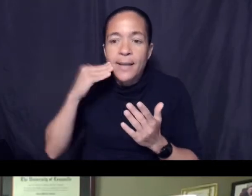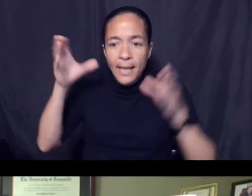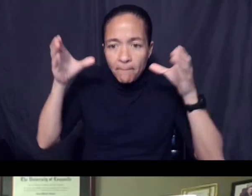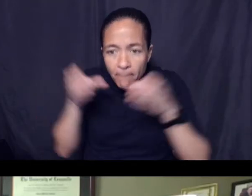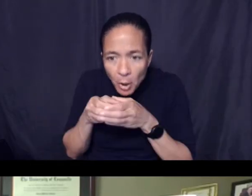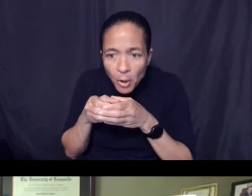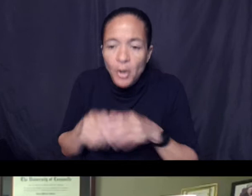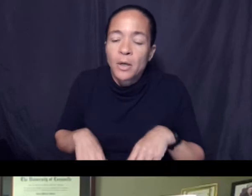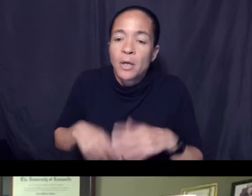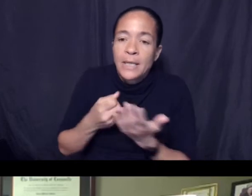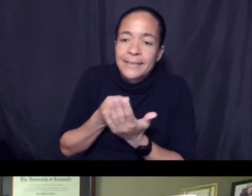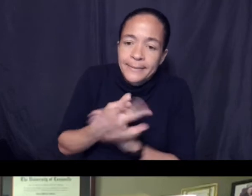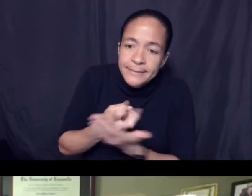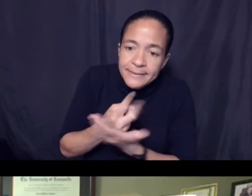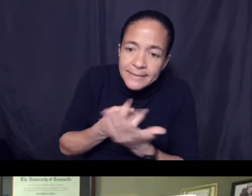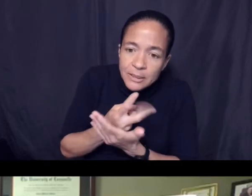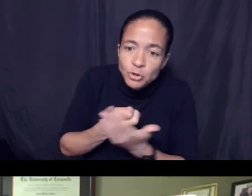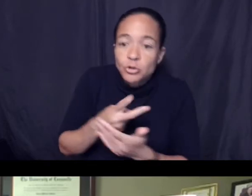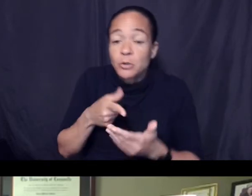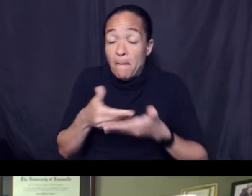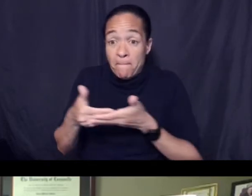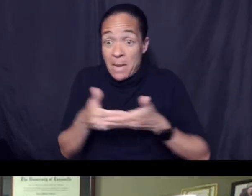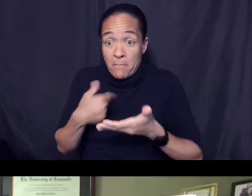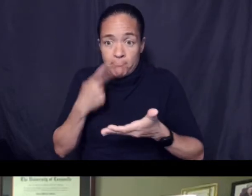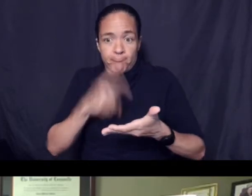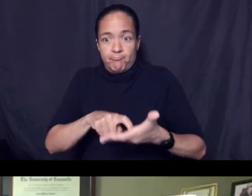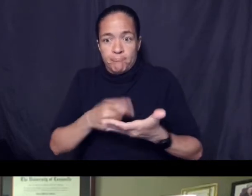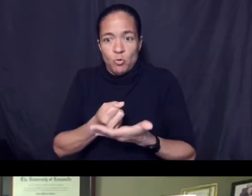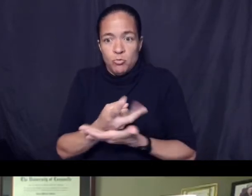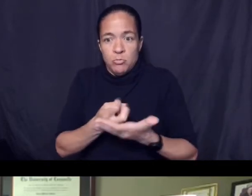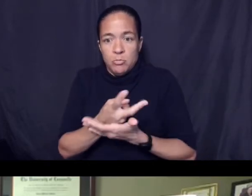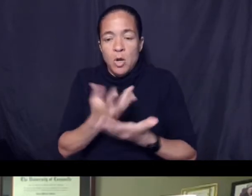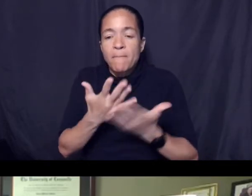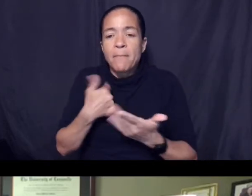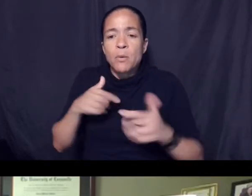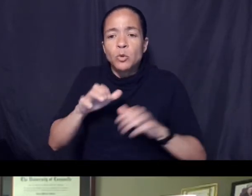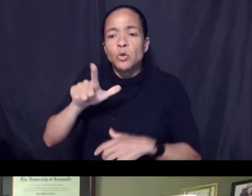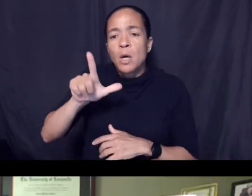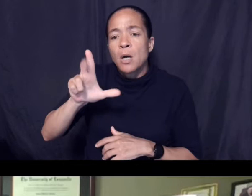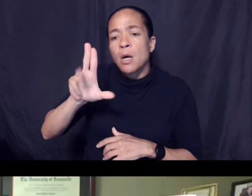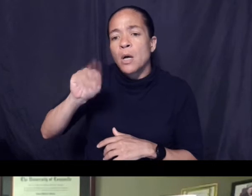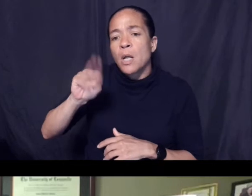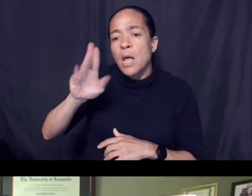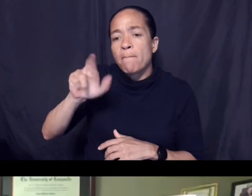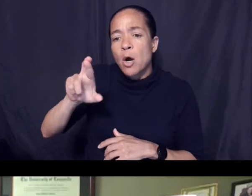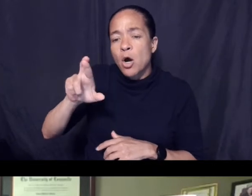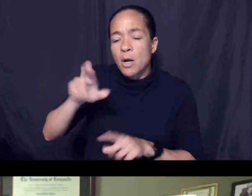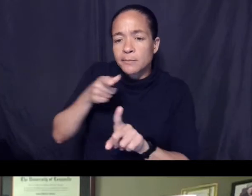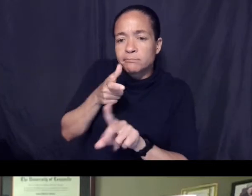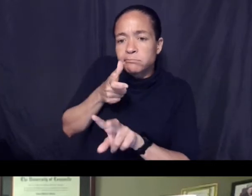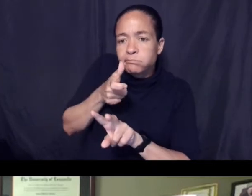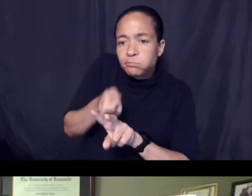seizures. Some babies who do have seizures may undergo what's called a lumbar puncture or have spinal fluid